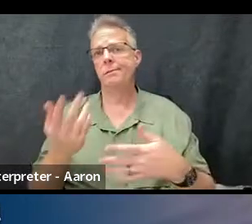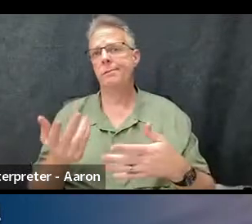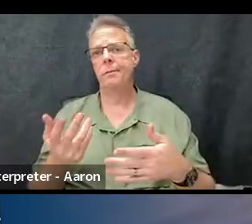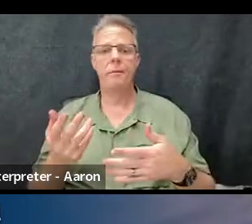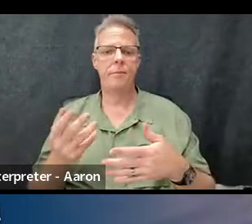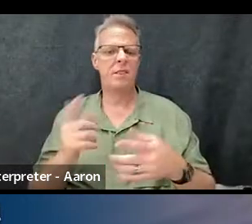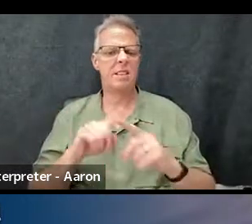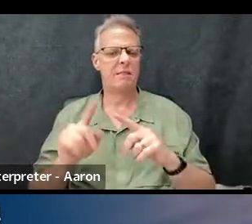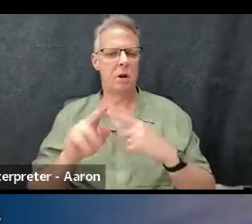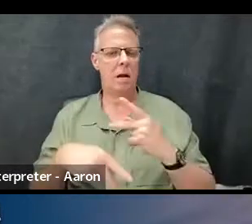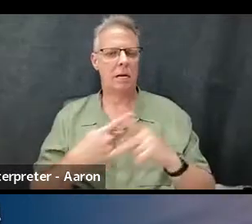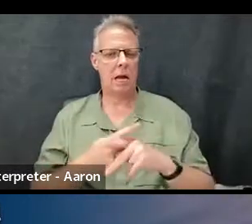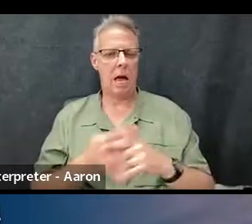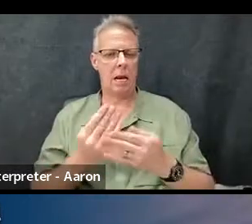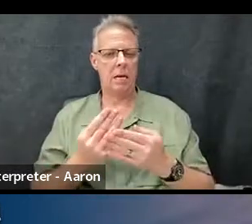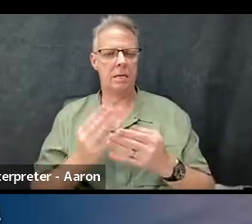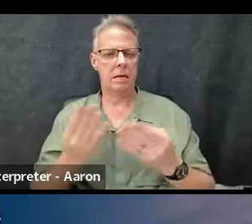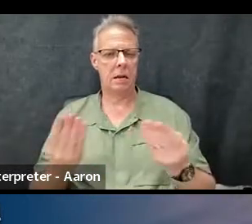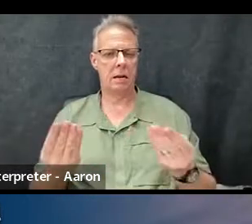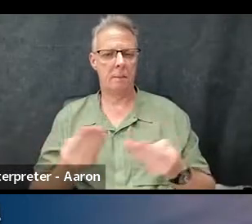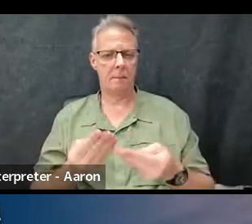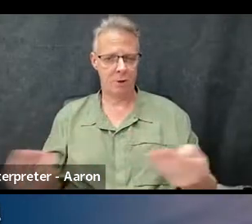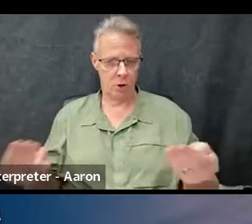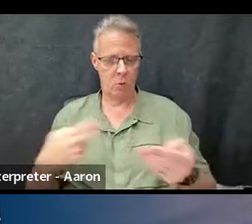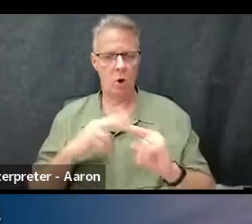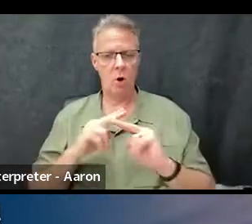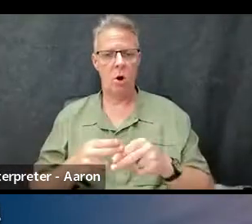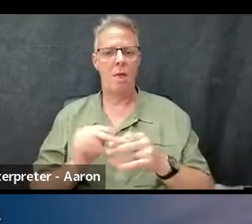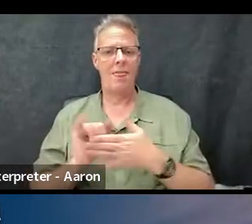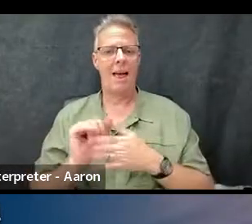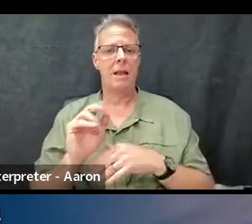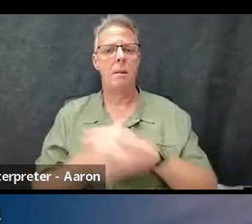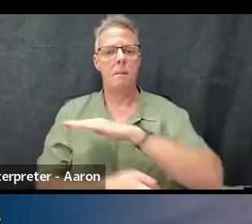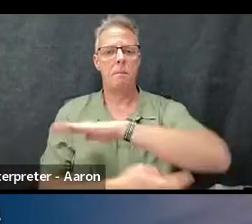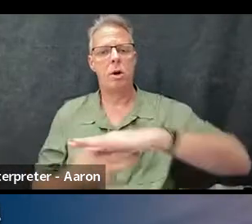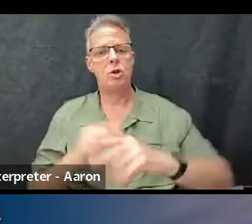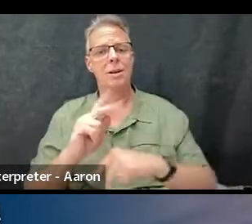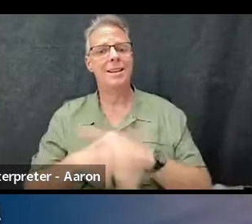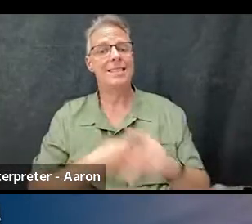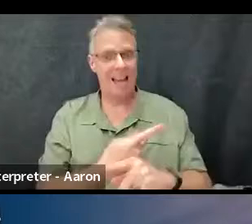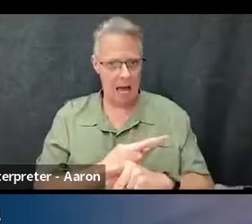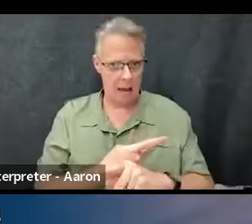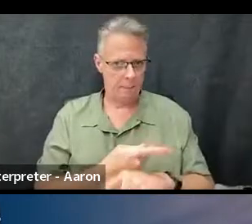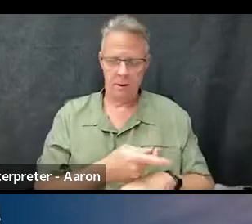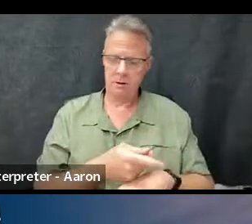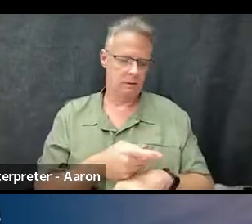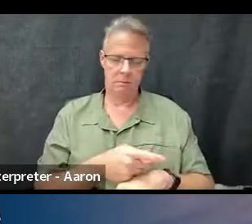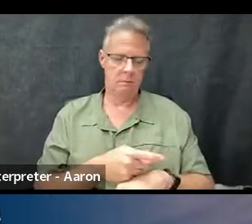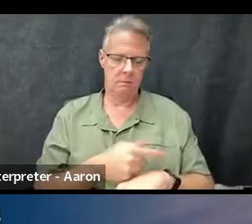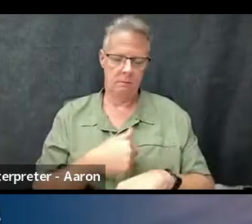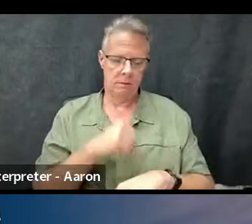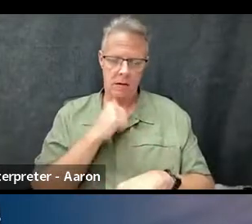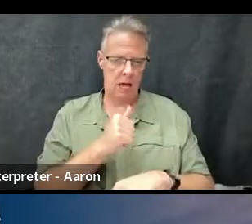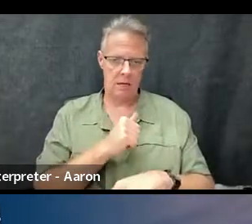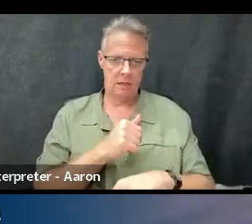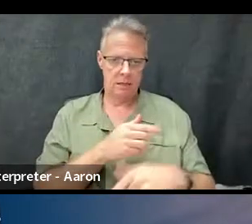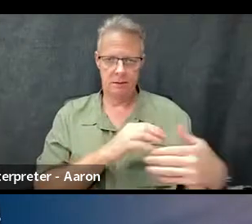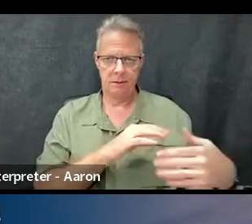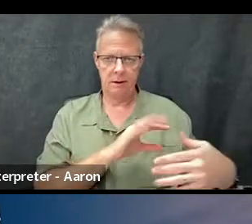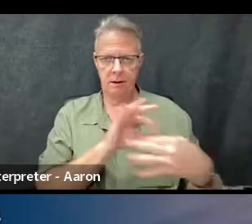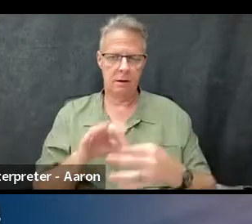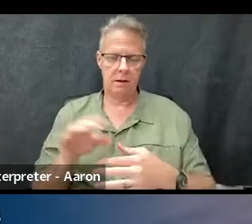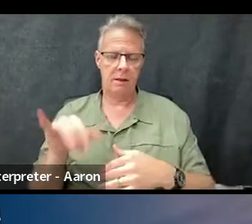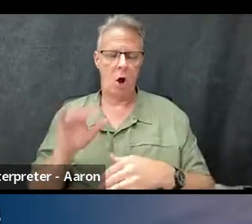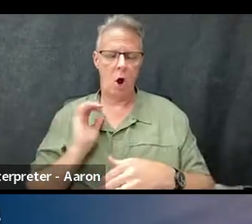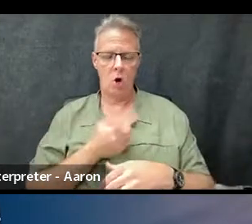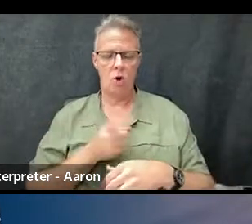extra nose bridge, that's what we call bridge type, and that is not something that we're identifying in the draft SEIS or